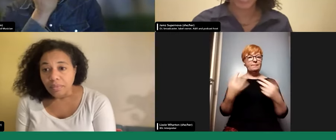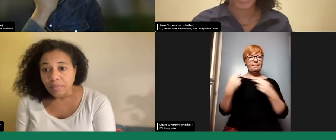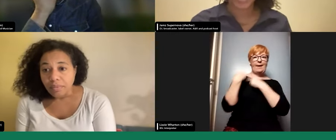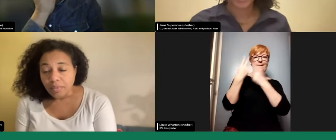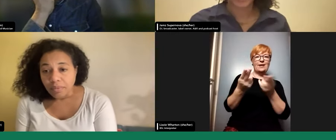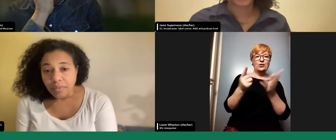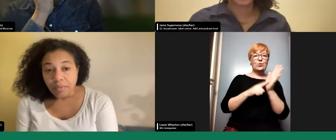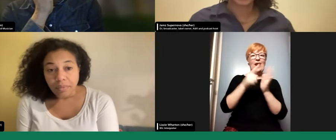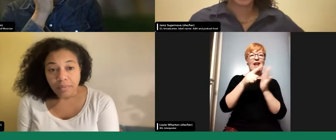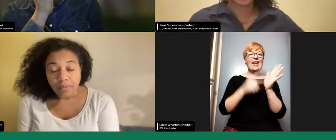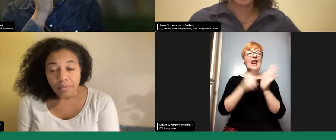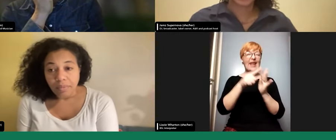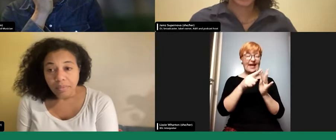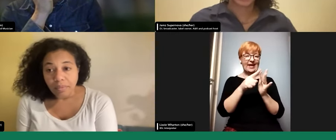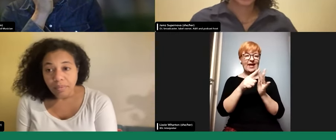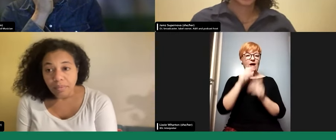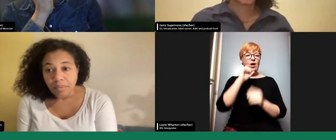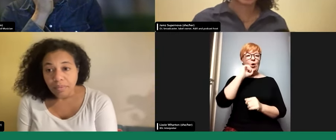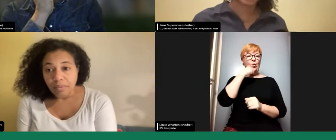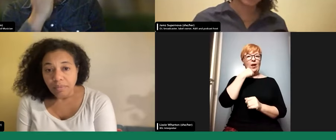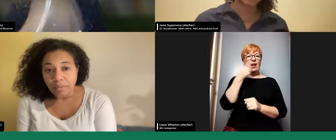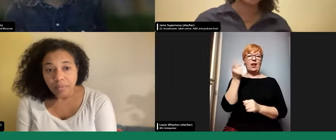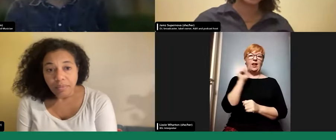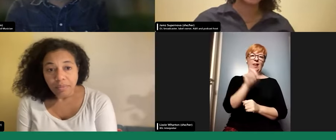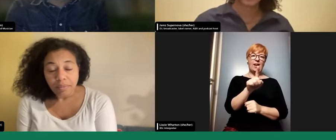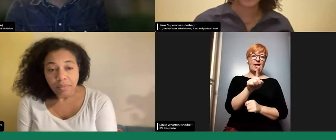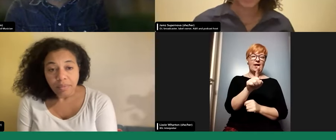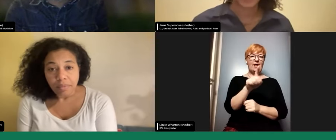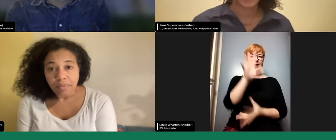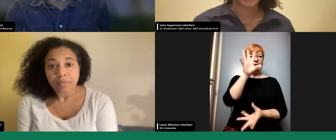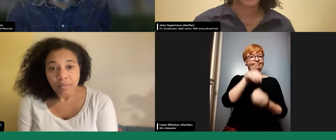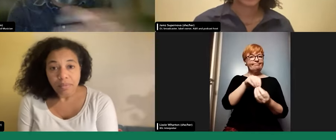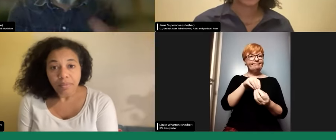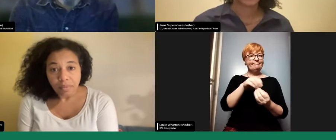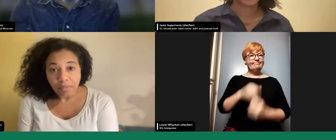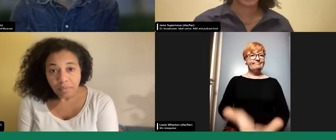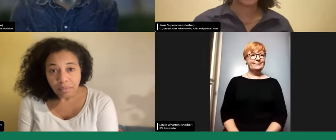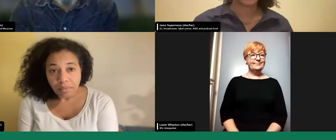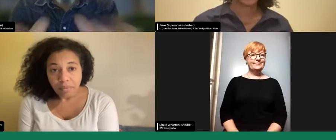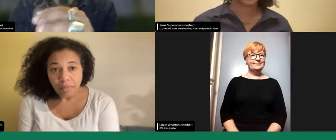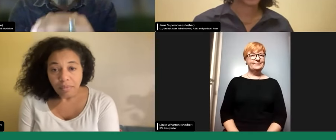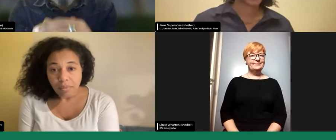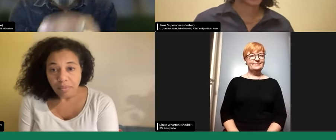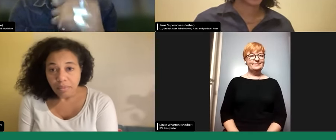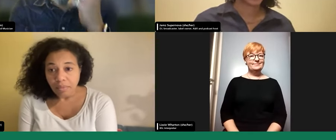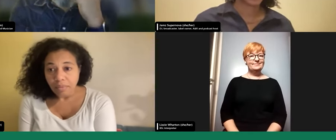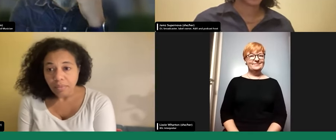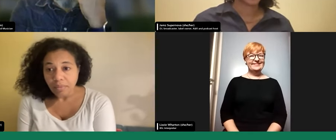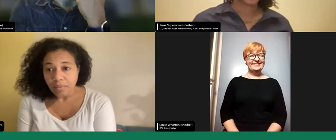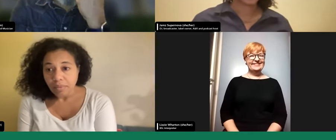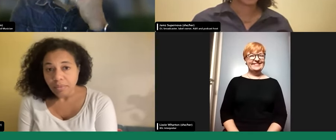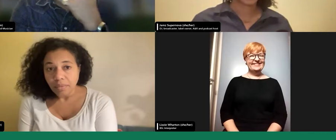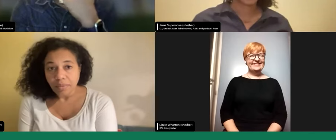wants to jump back in and kind of to wrap it all up. So come through, Lily.